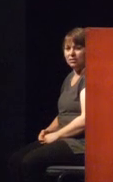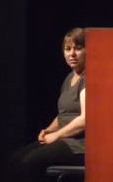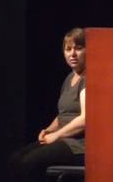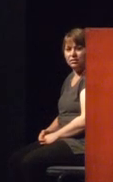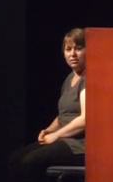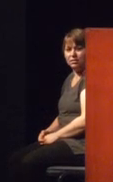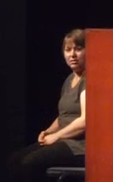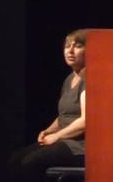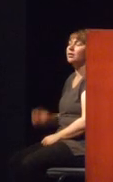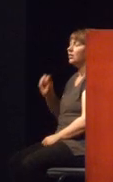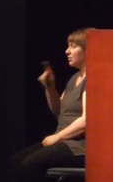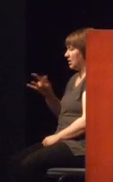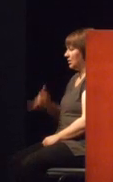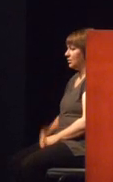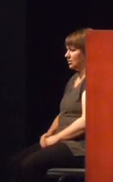There we go.